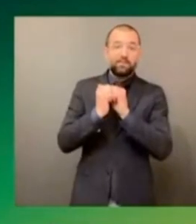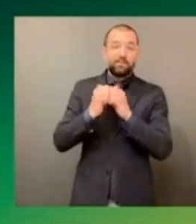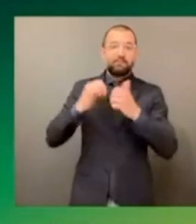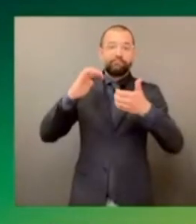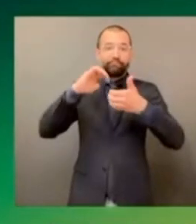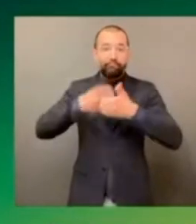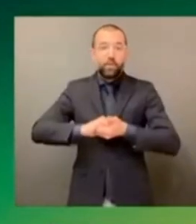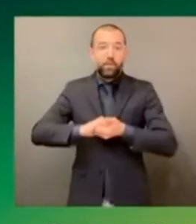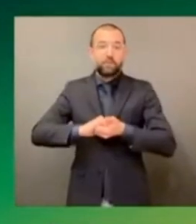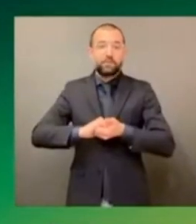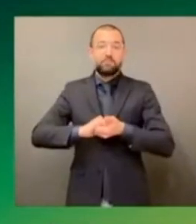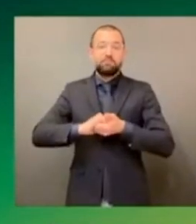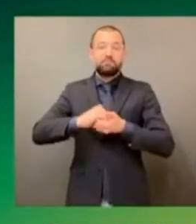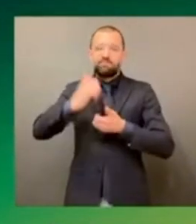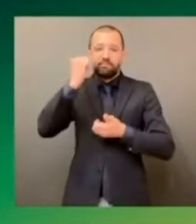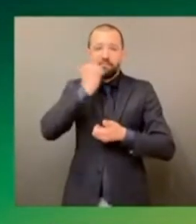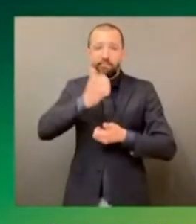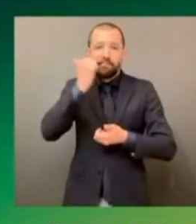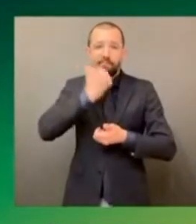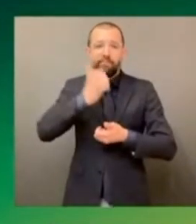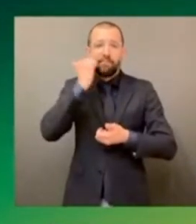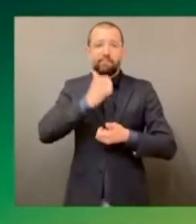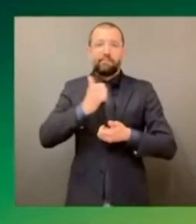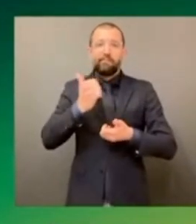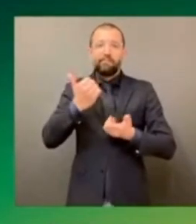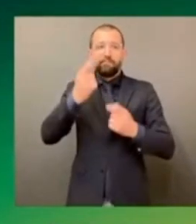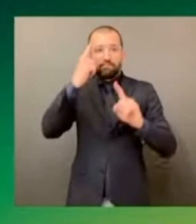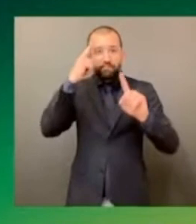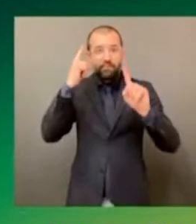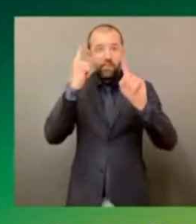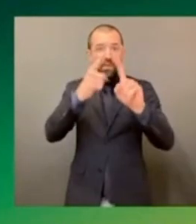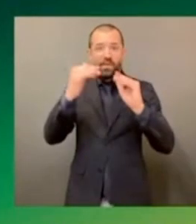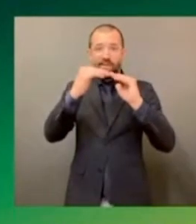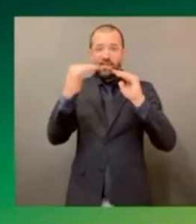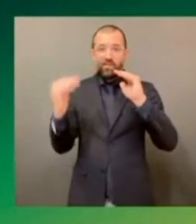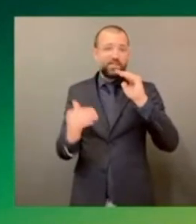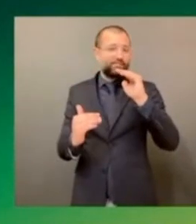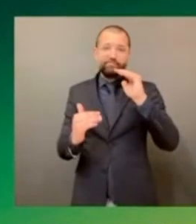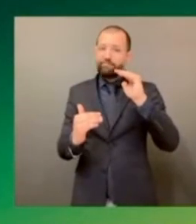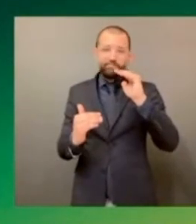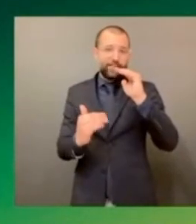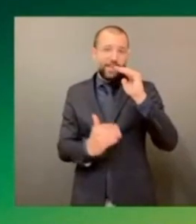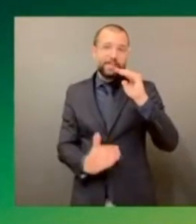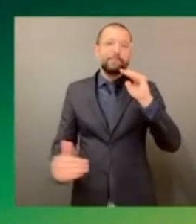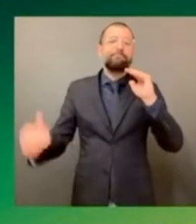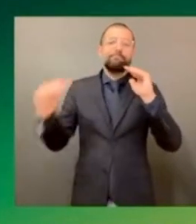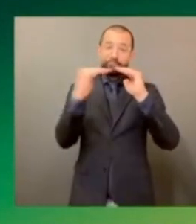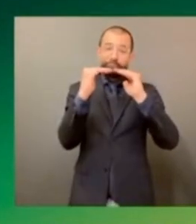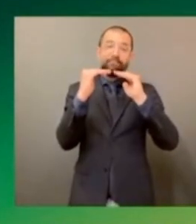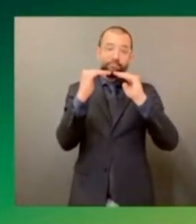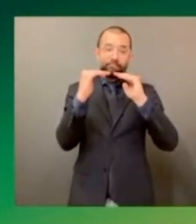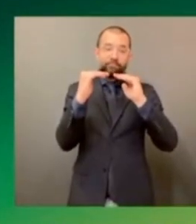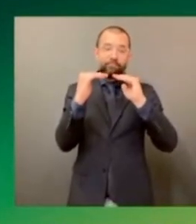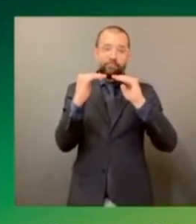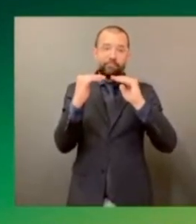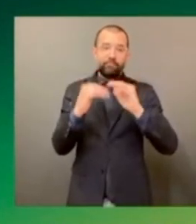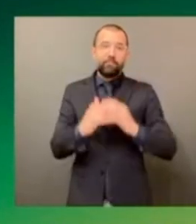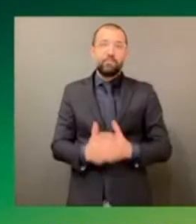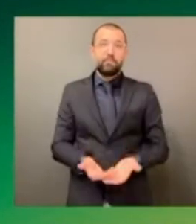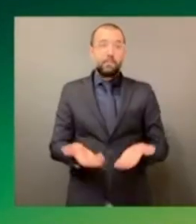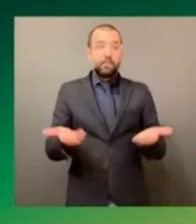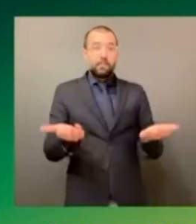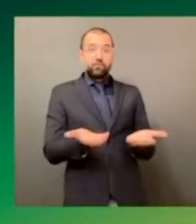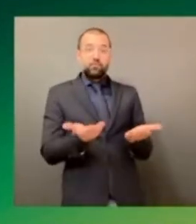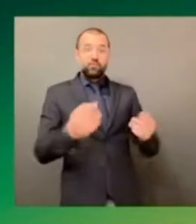to close gender gaps here and around the world. And ultimately, our belief is that